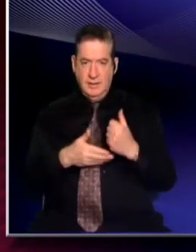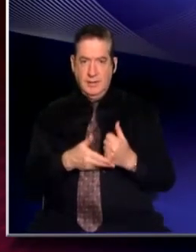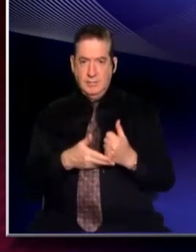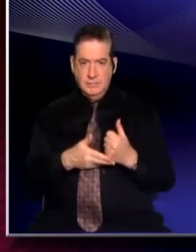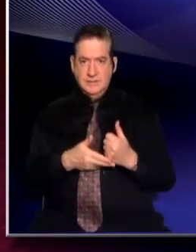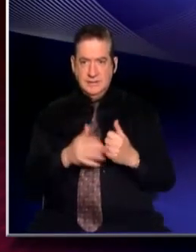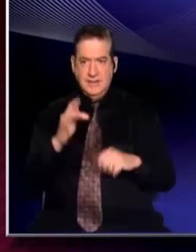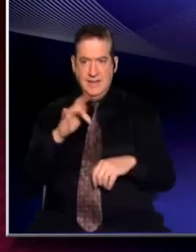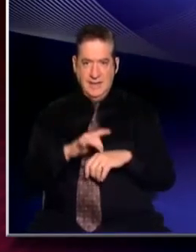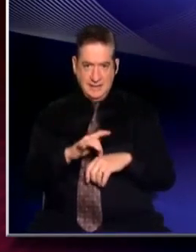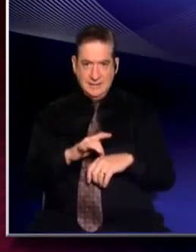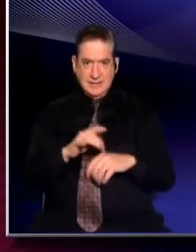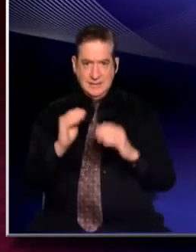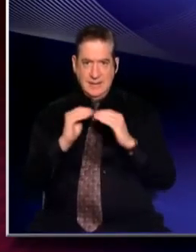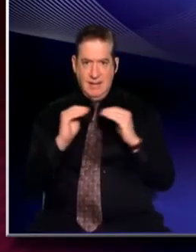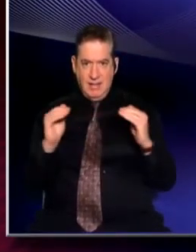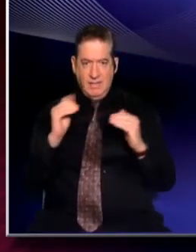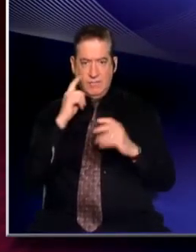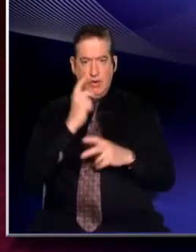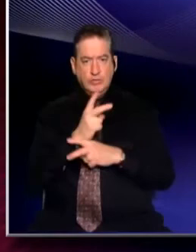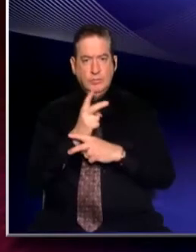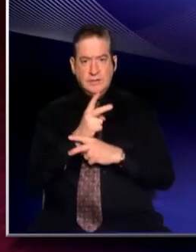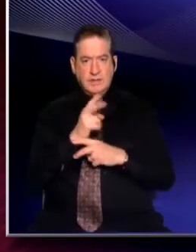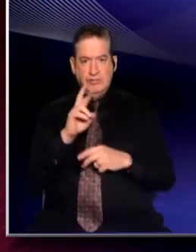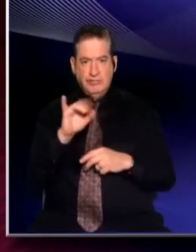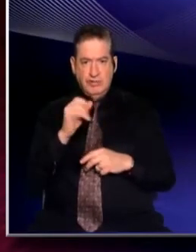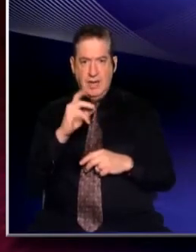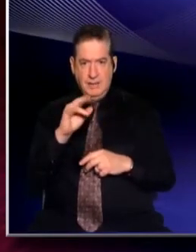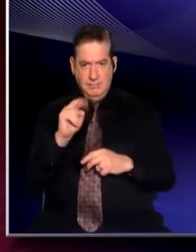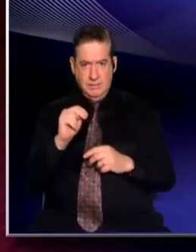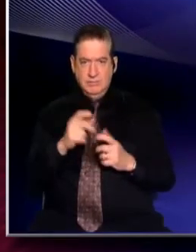the access level for Superintendent Reichman tremendously.